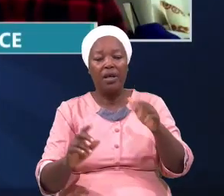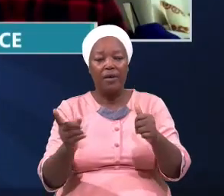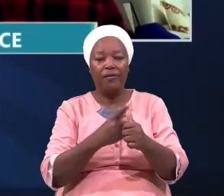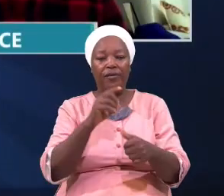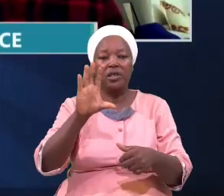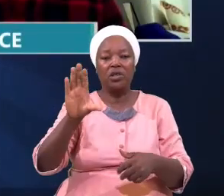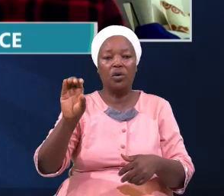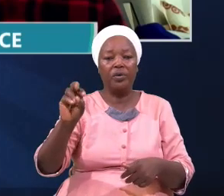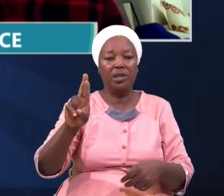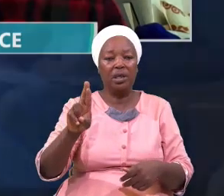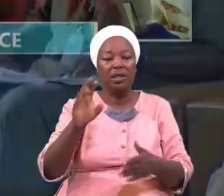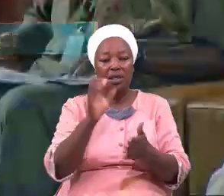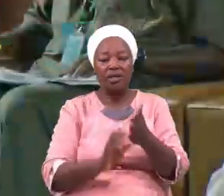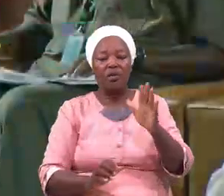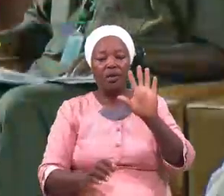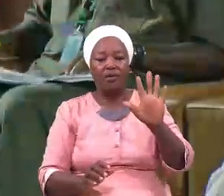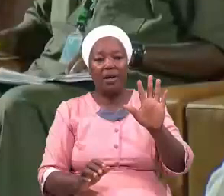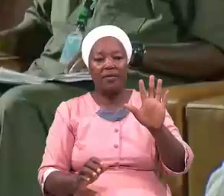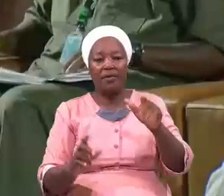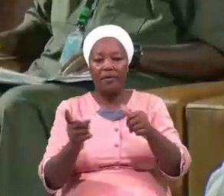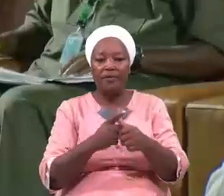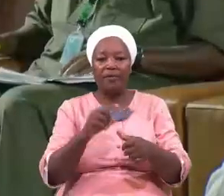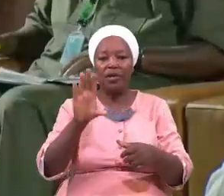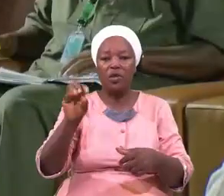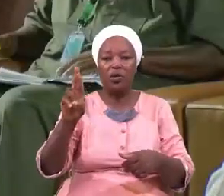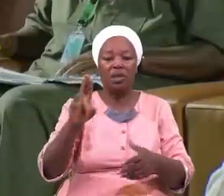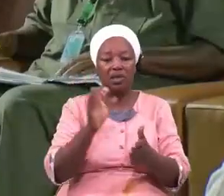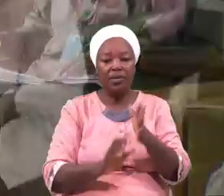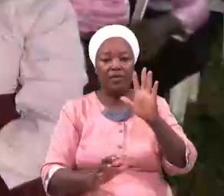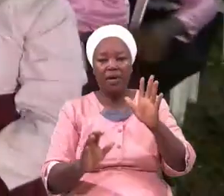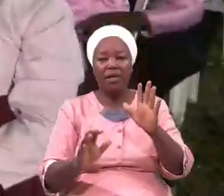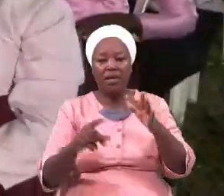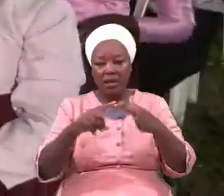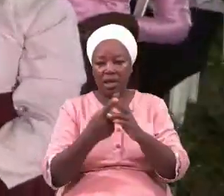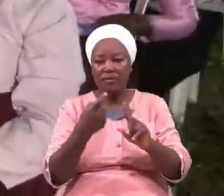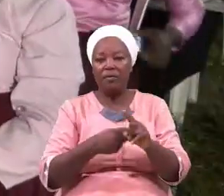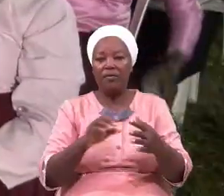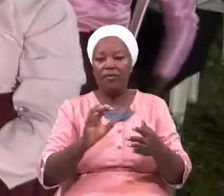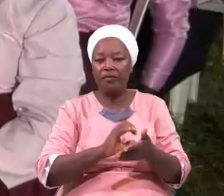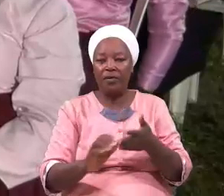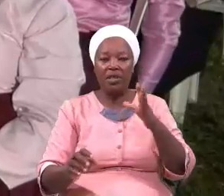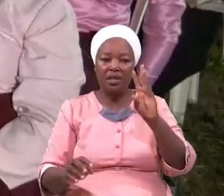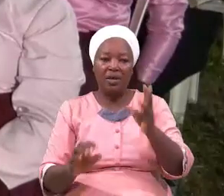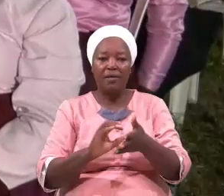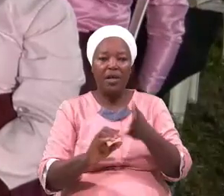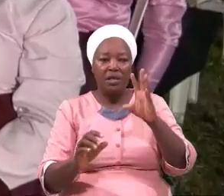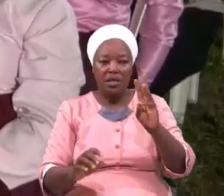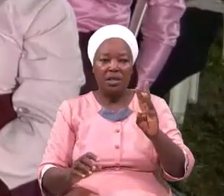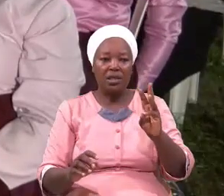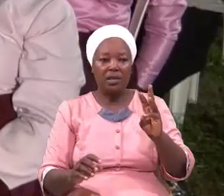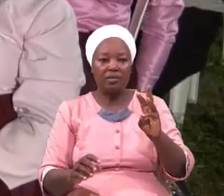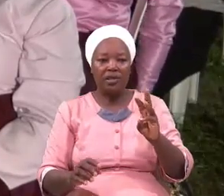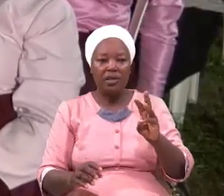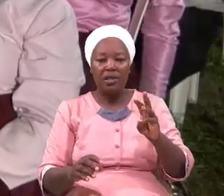chapter 5. I want us to start from verse 6. In verse 6, well, it said,